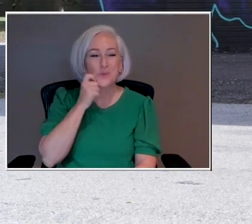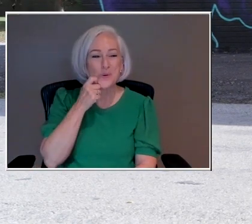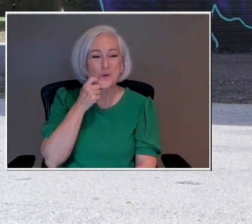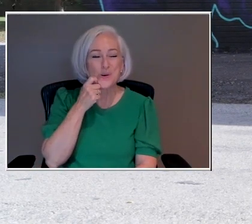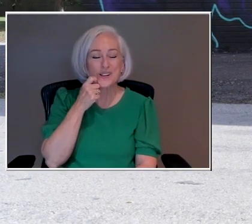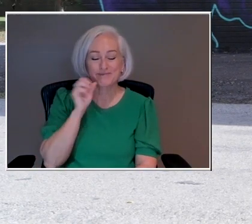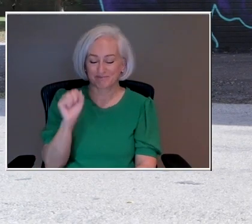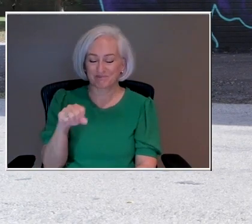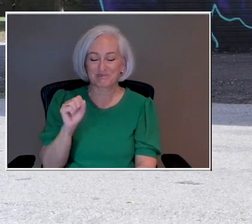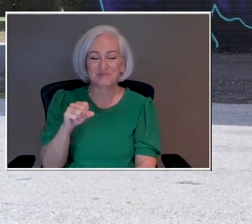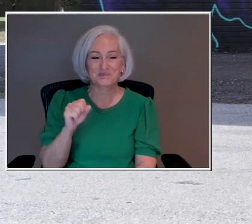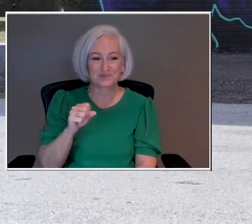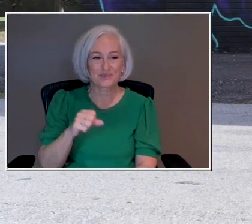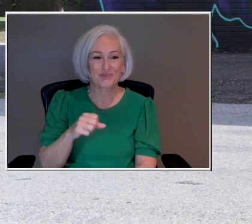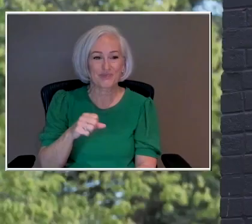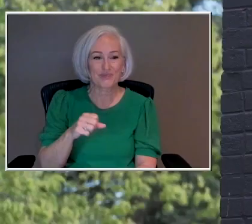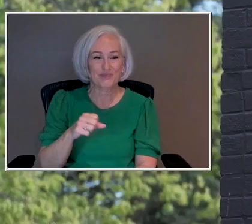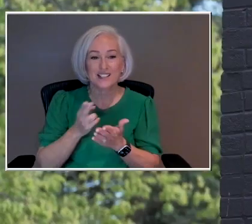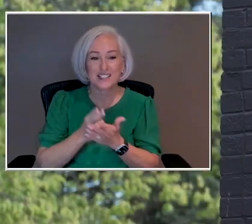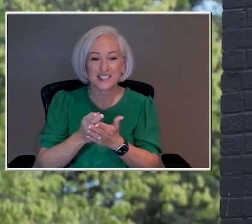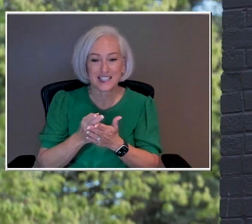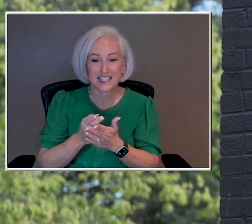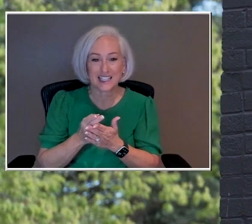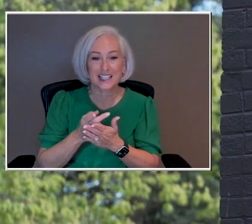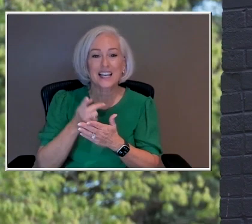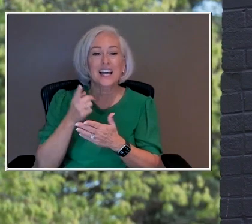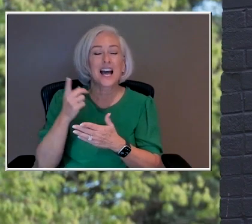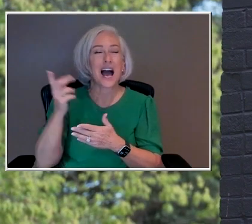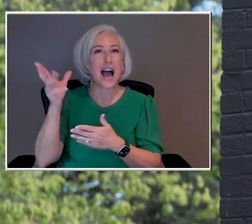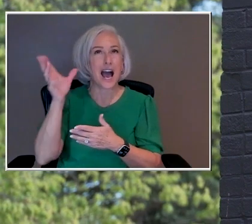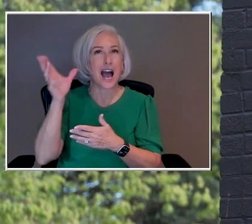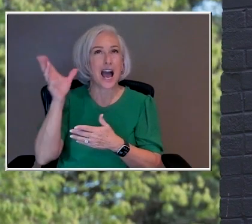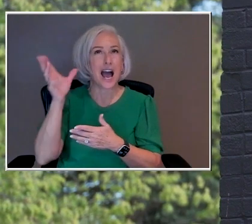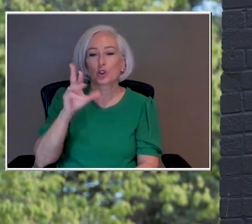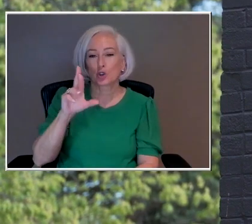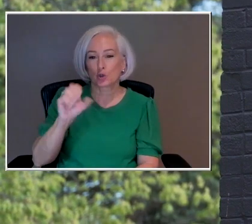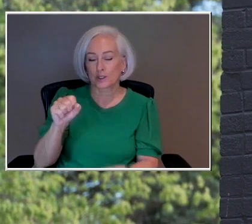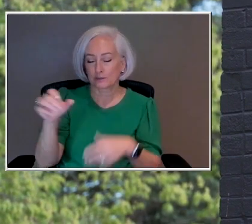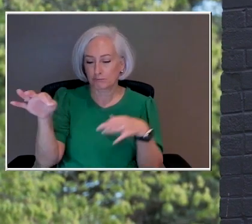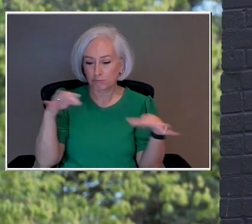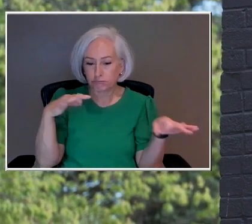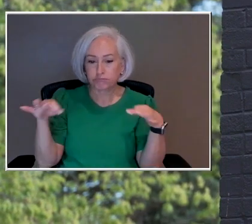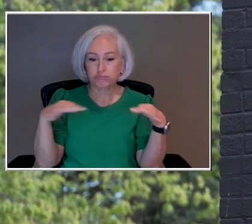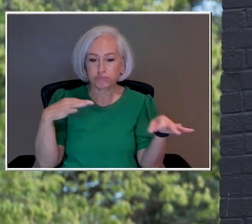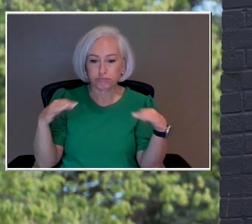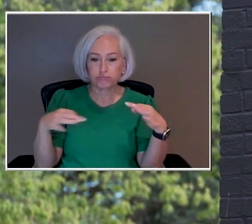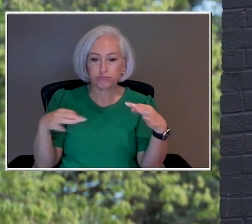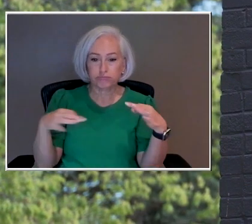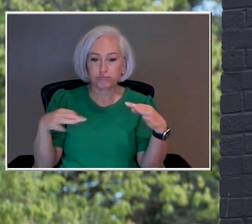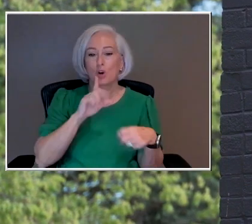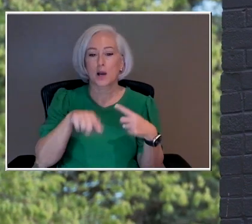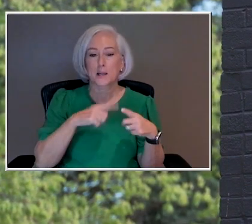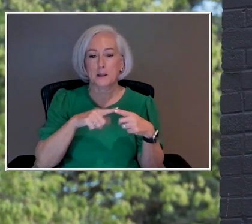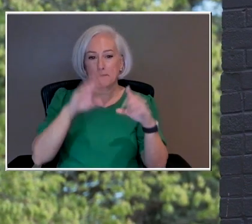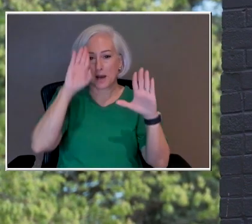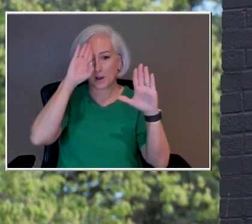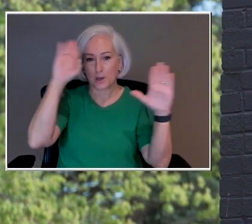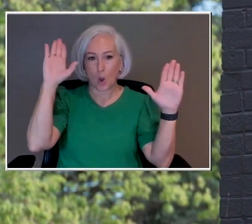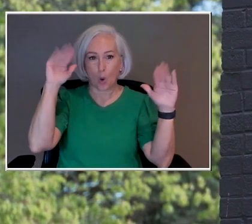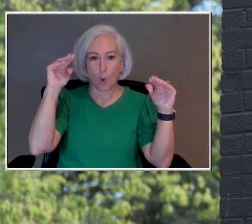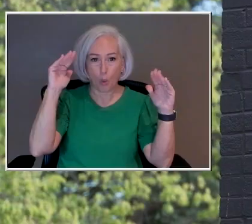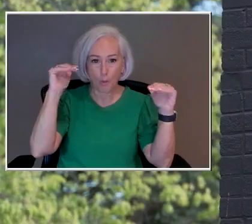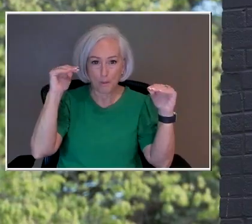I honestly, hearing Chris describe it, and when he talked about the hope, it literally gave me